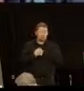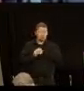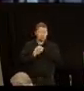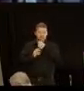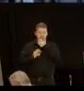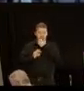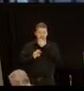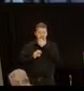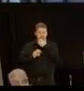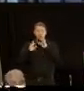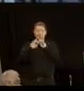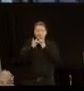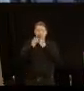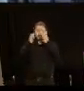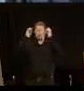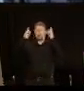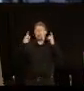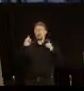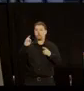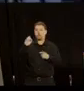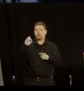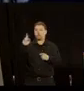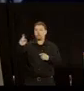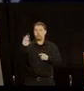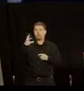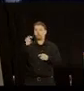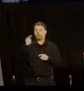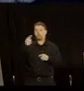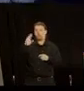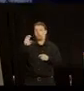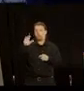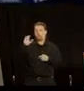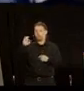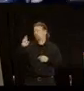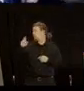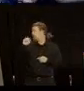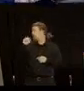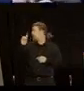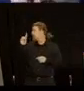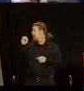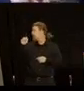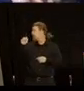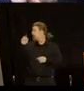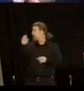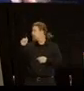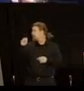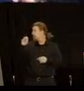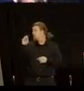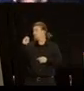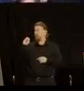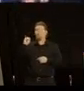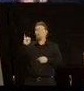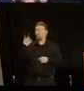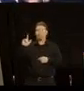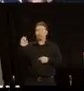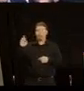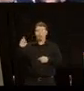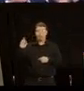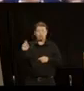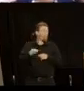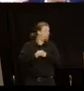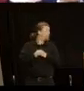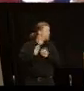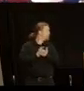Department of Education. Senior Chancellor Adam Miller, come on down. Right. There you go. Thank you. Thank you. Thank you.